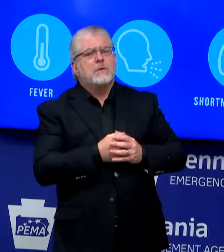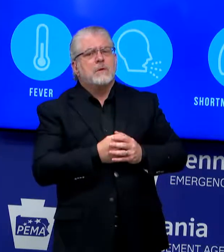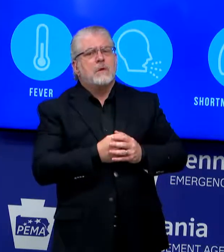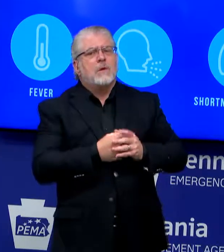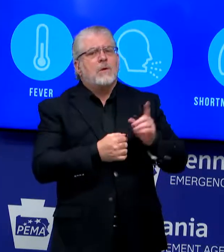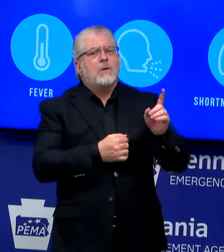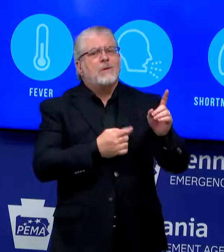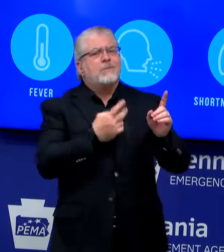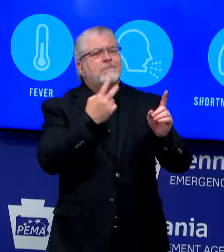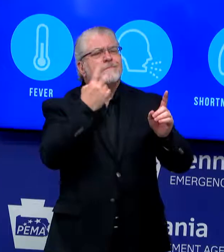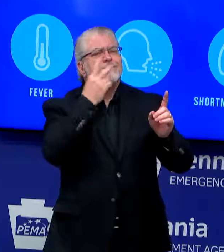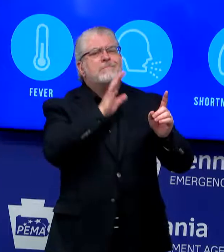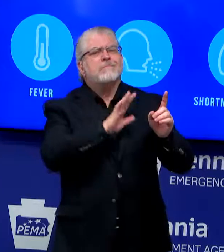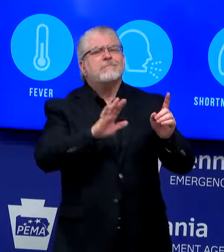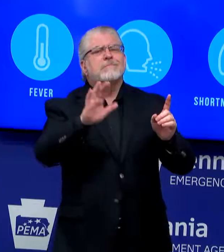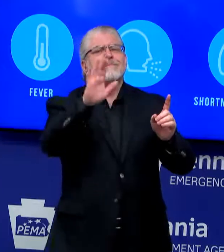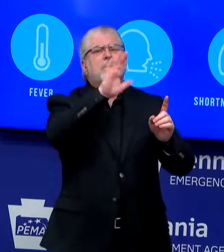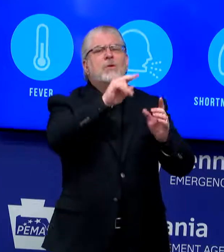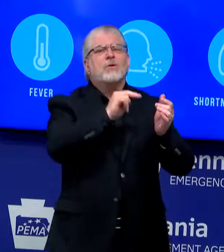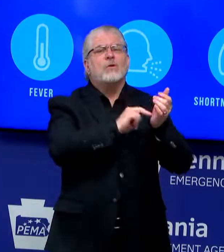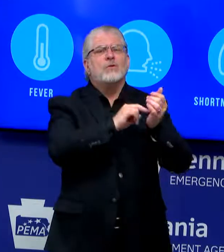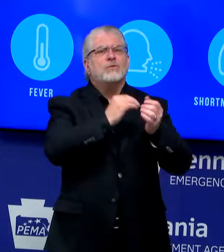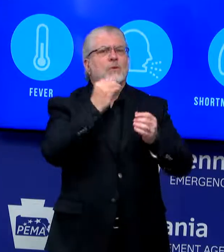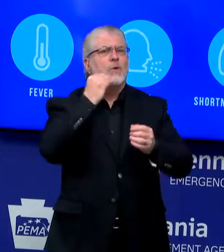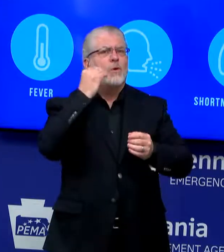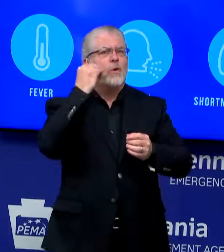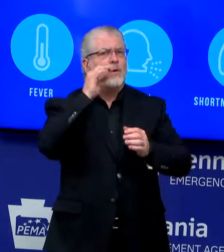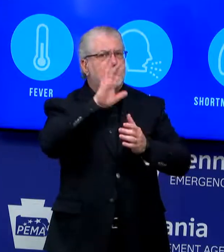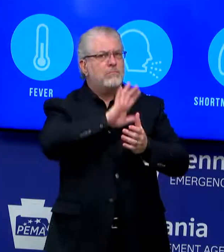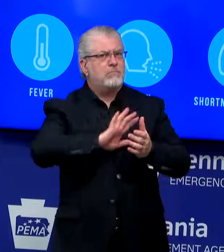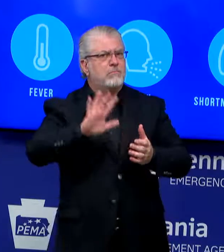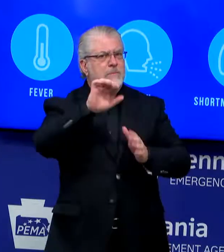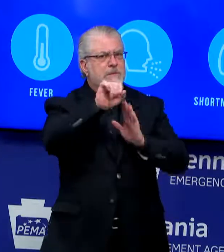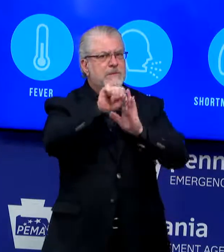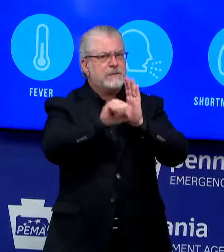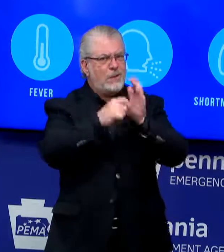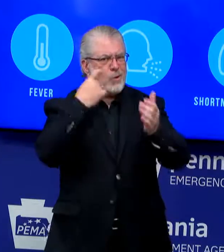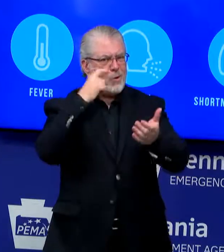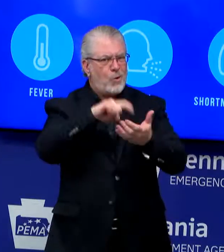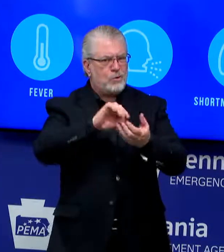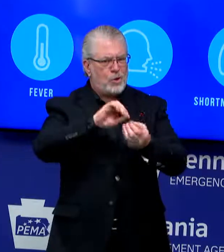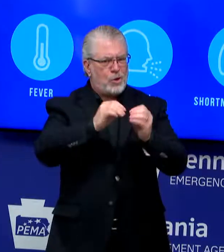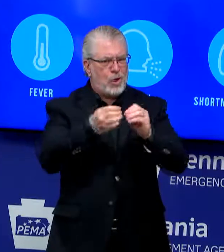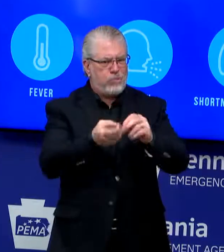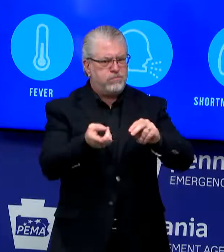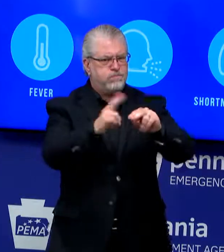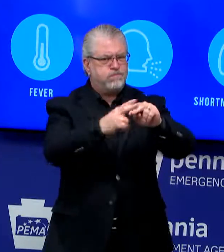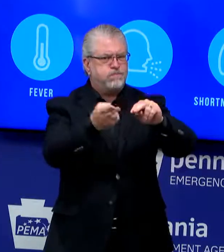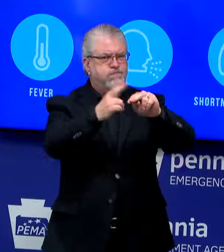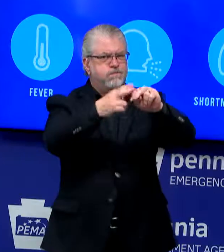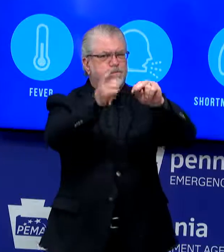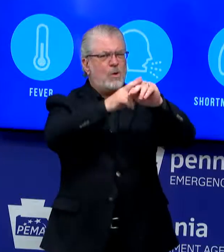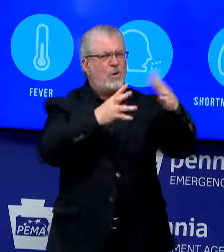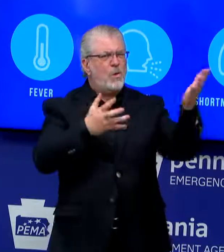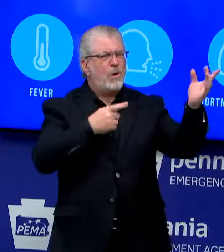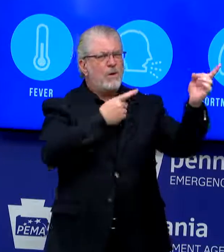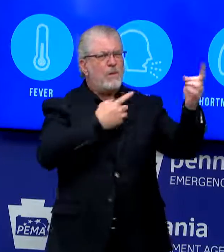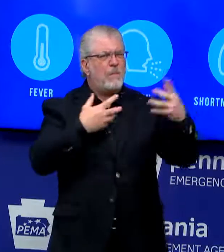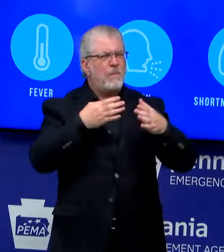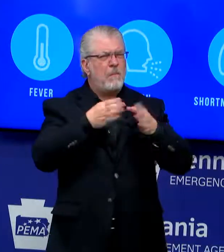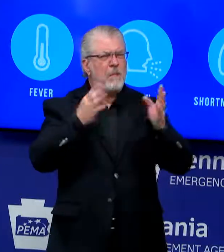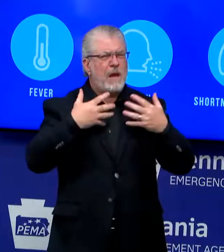state. What is the department doing to work with these nursing homes if they see a rise in case counts? So you are